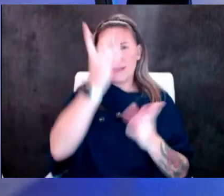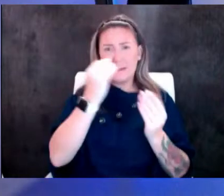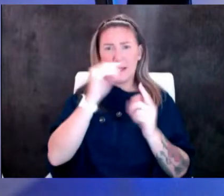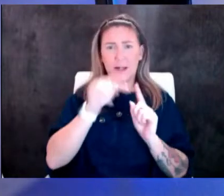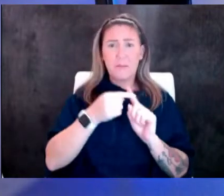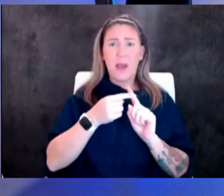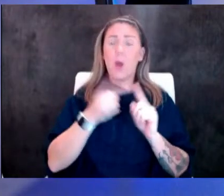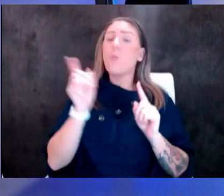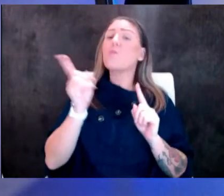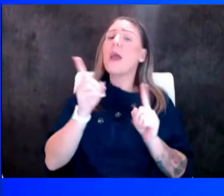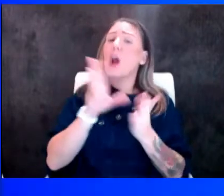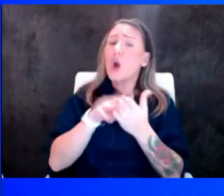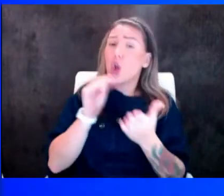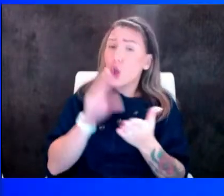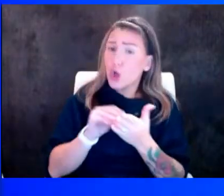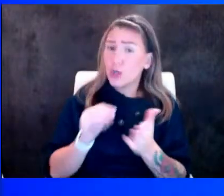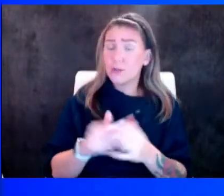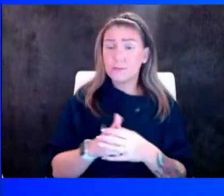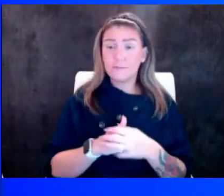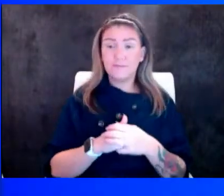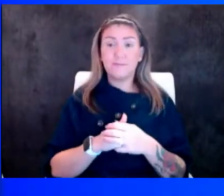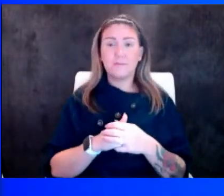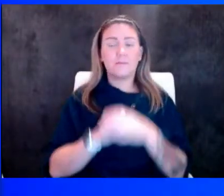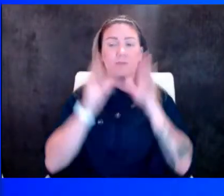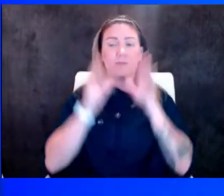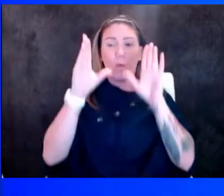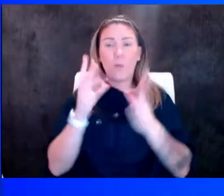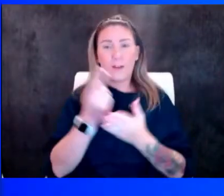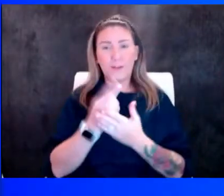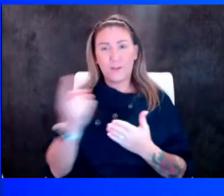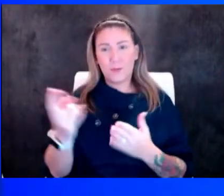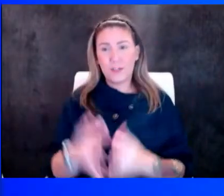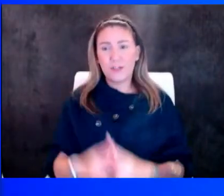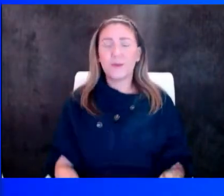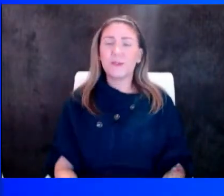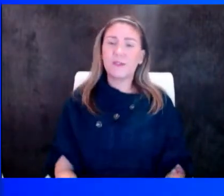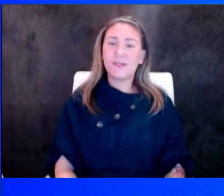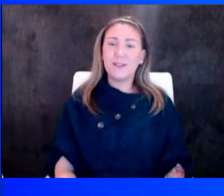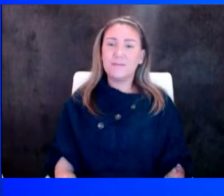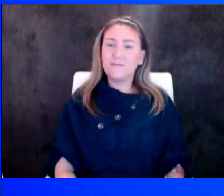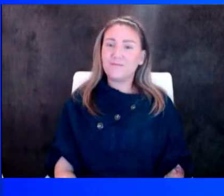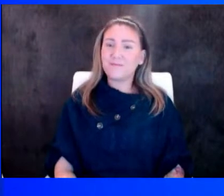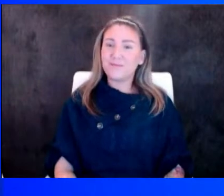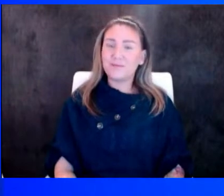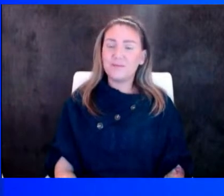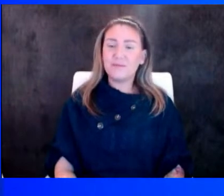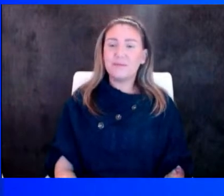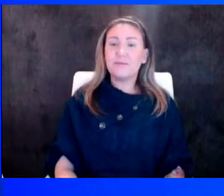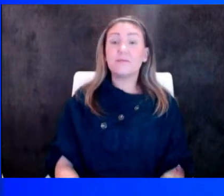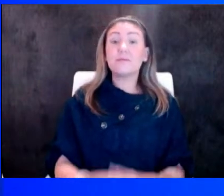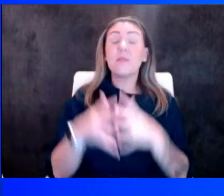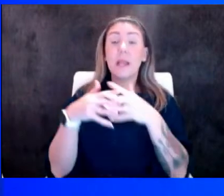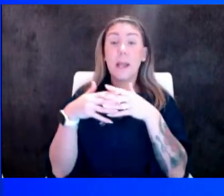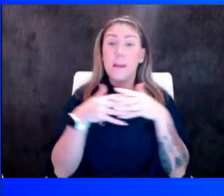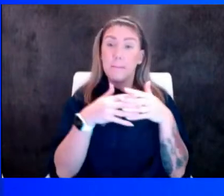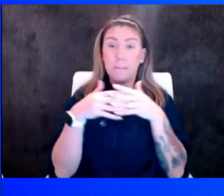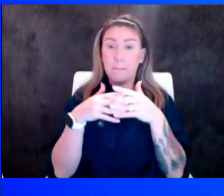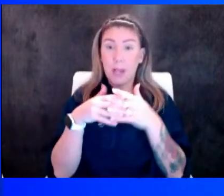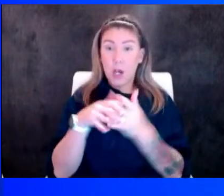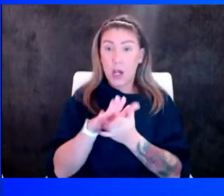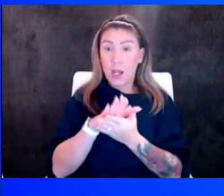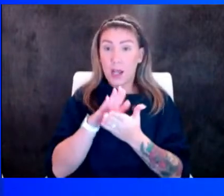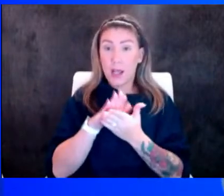about it? Yeah, I think there's great resources available. The American Academy of Pediatrics has a lot of great